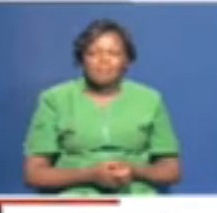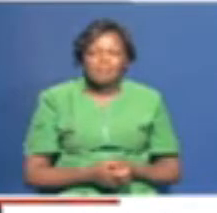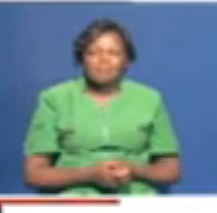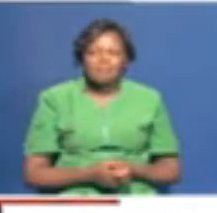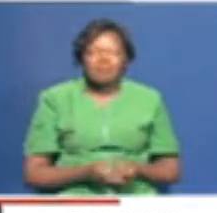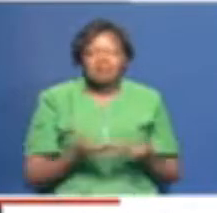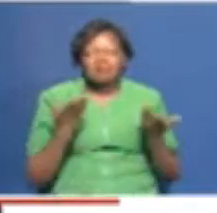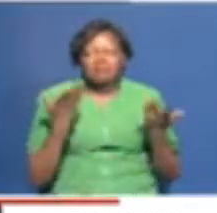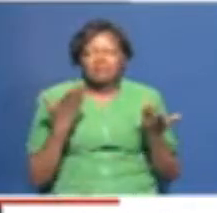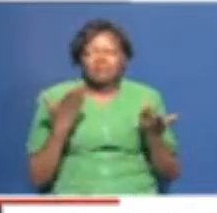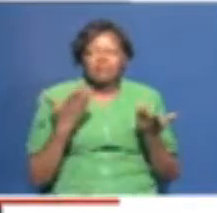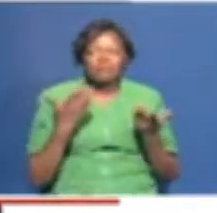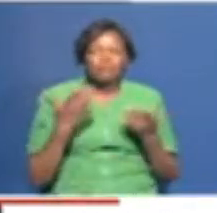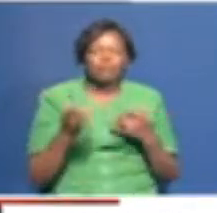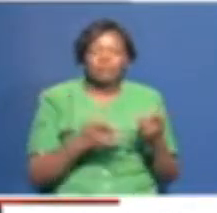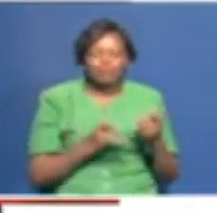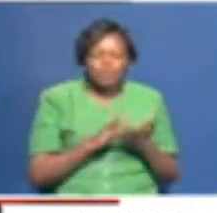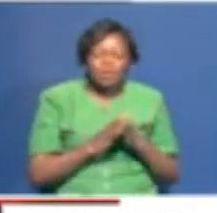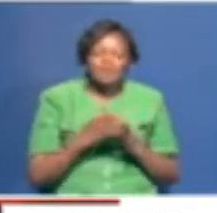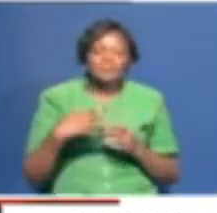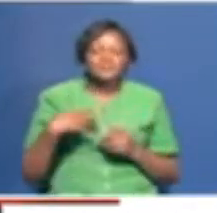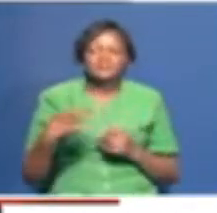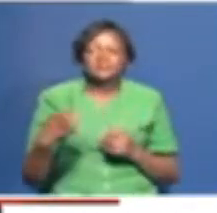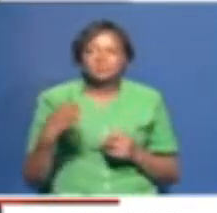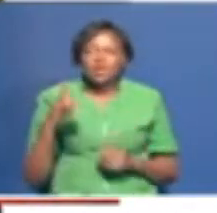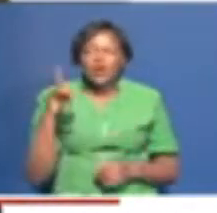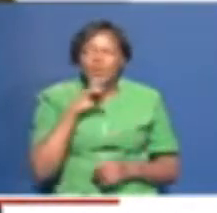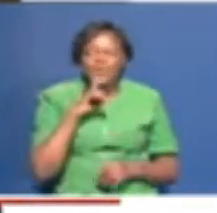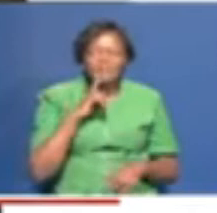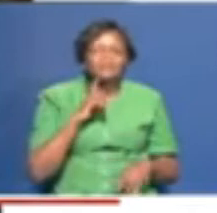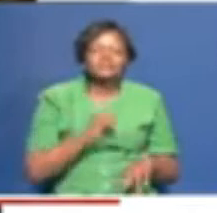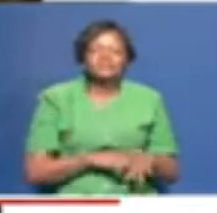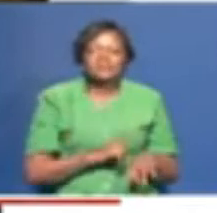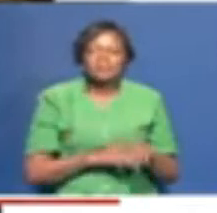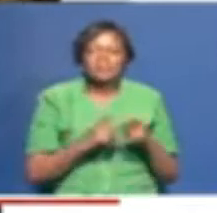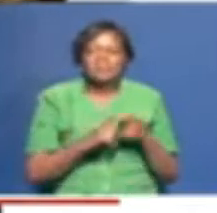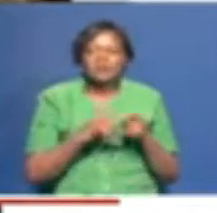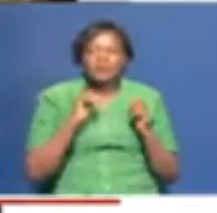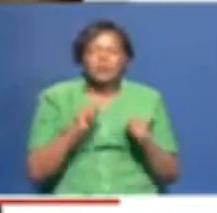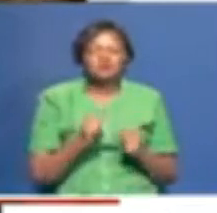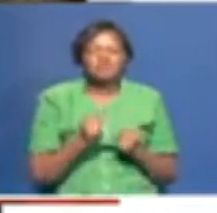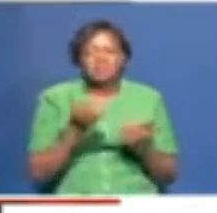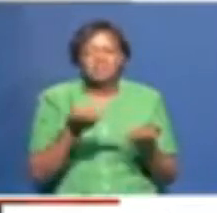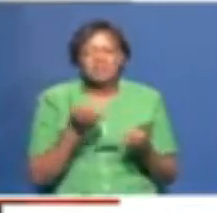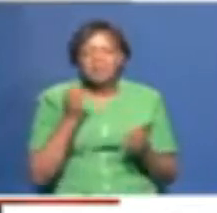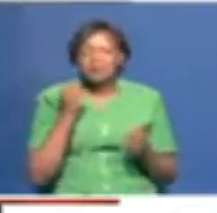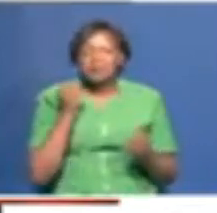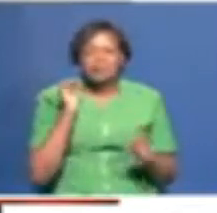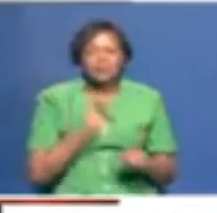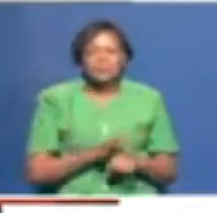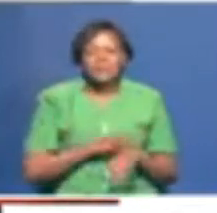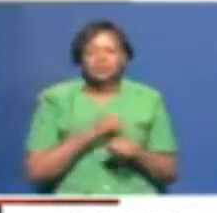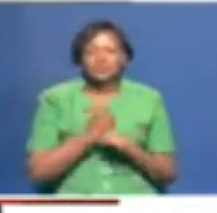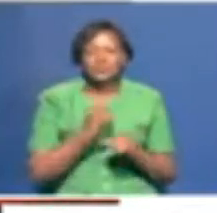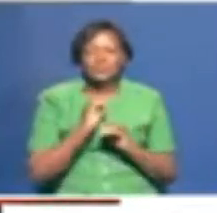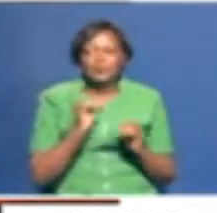Anyway, looking to get rich these tough economic times, apparently you might not need much to secure a job.